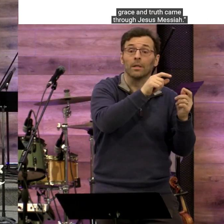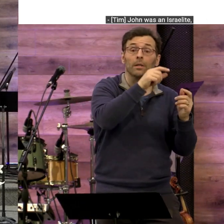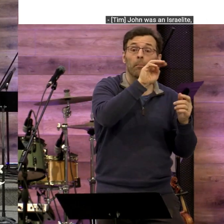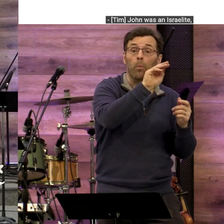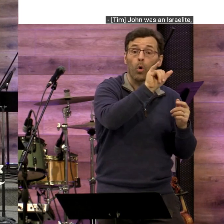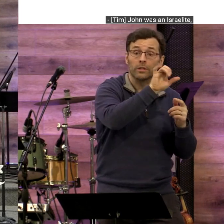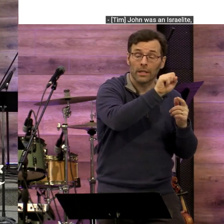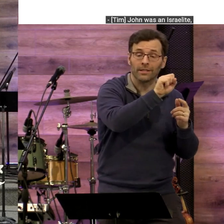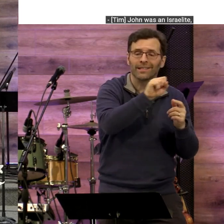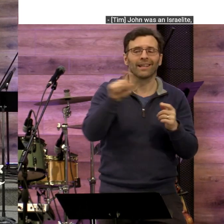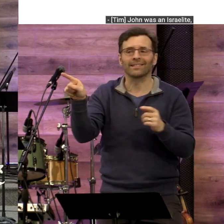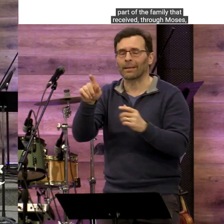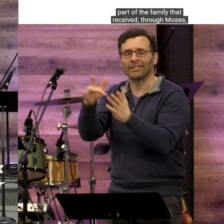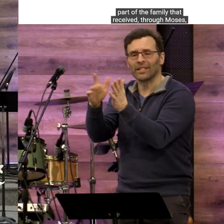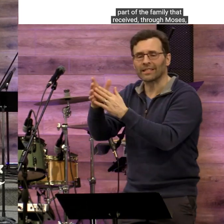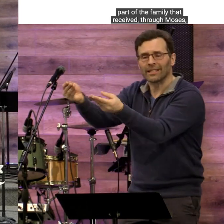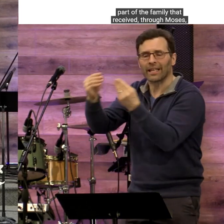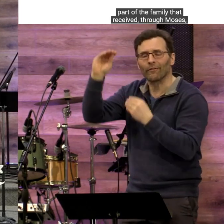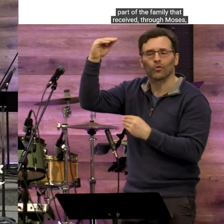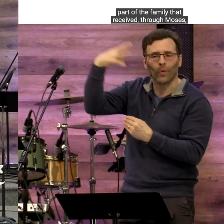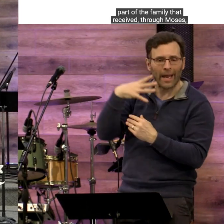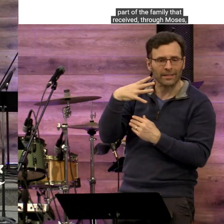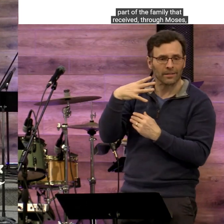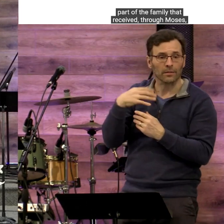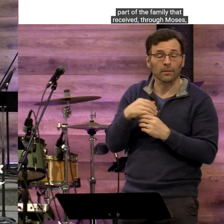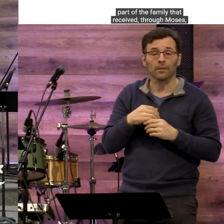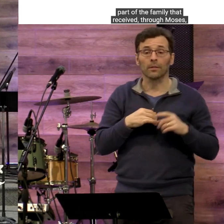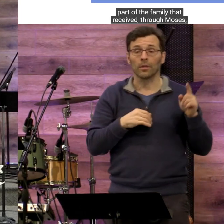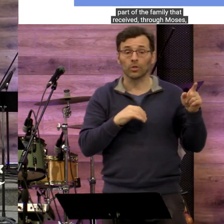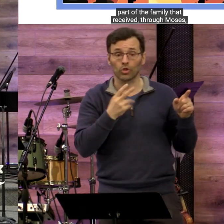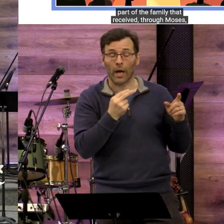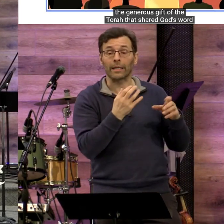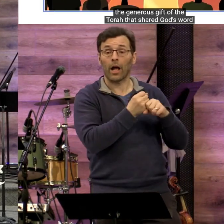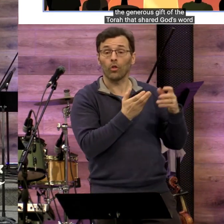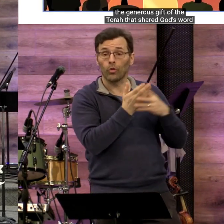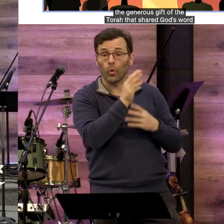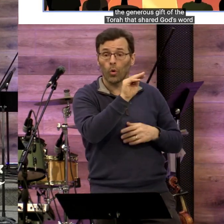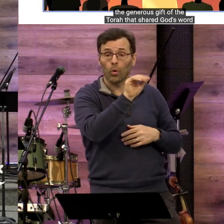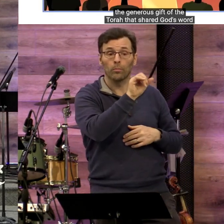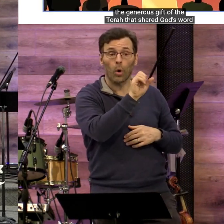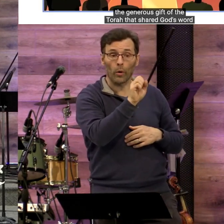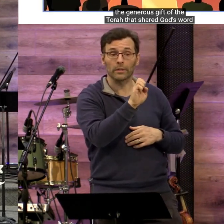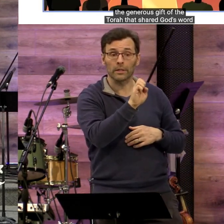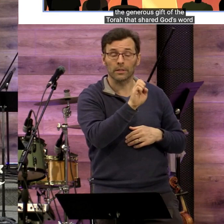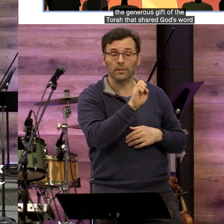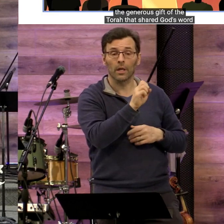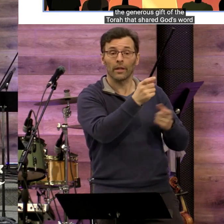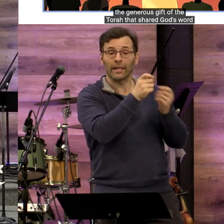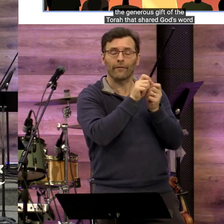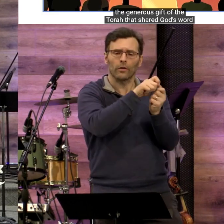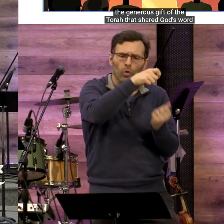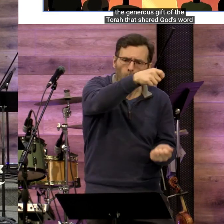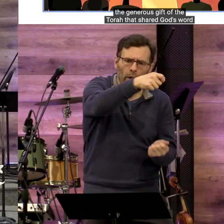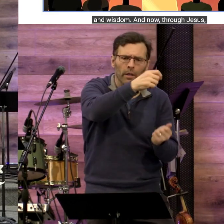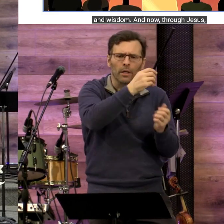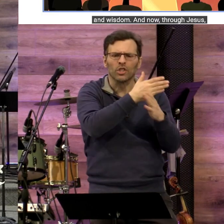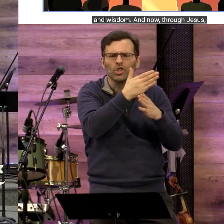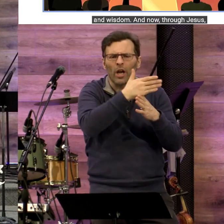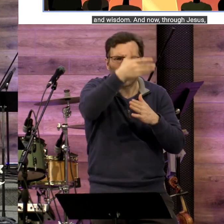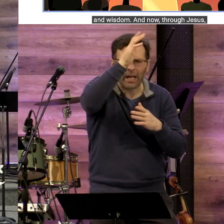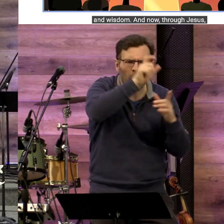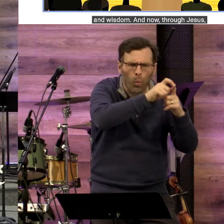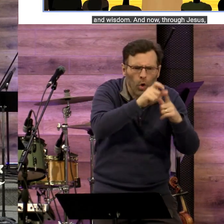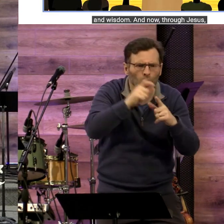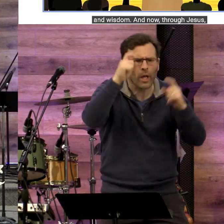Messiah." John was an Israelite, part of the family, that received through Moses the generous gift of the Torah that shared God's word and